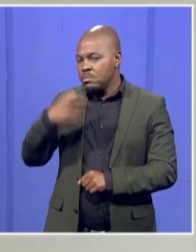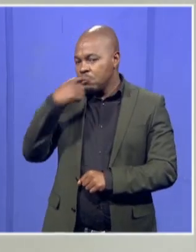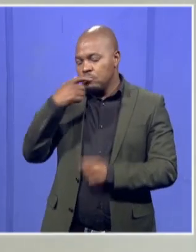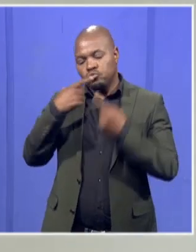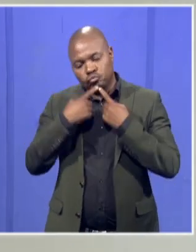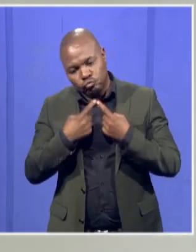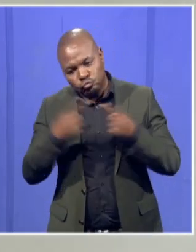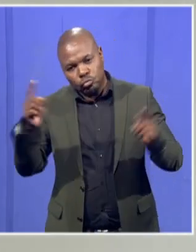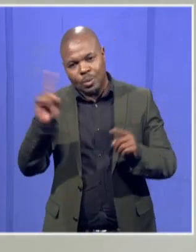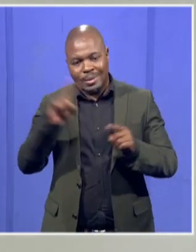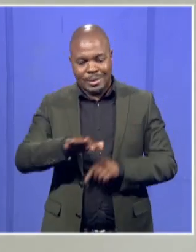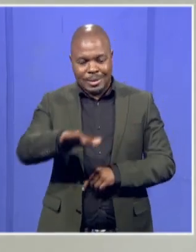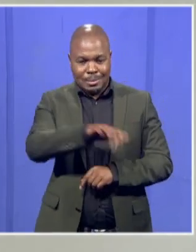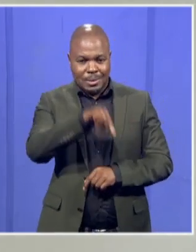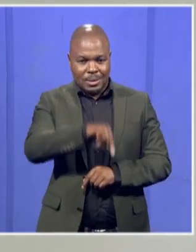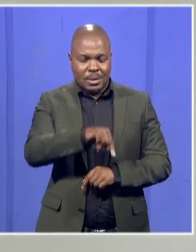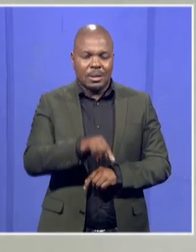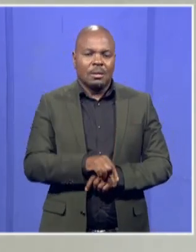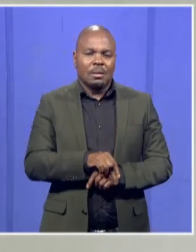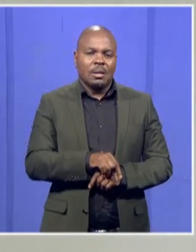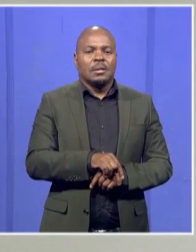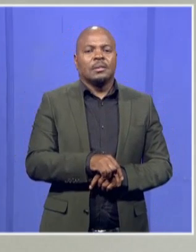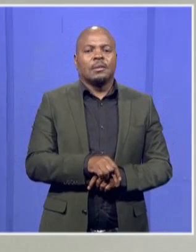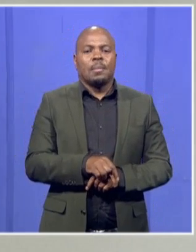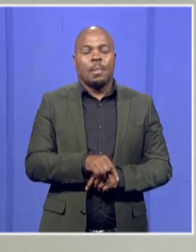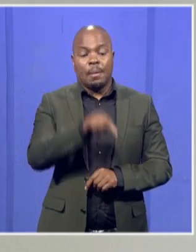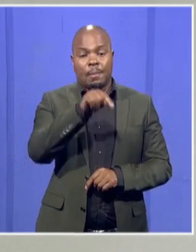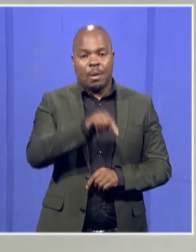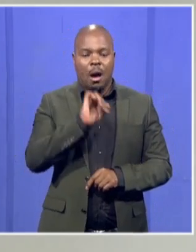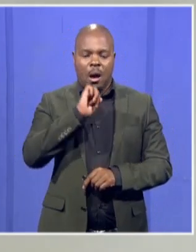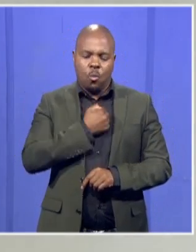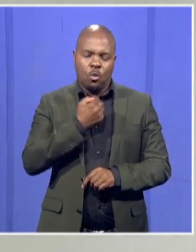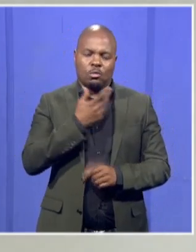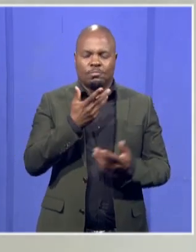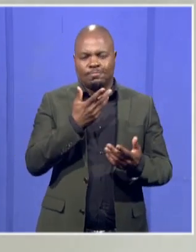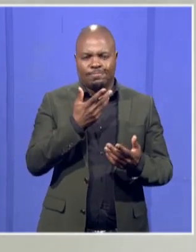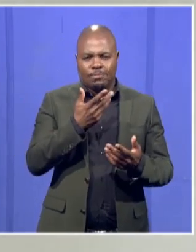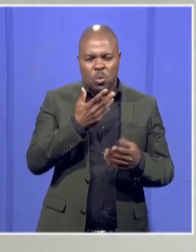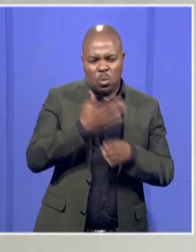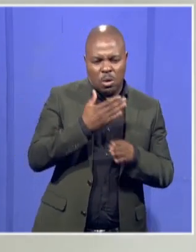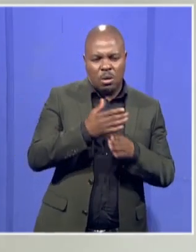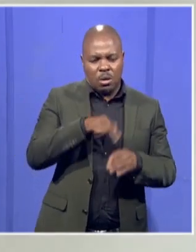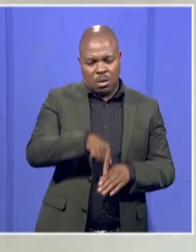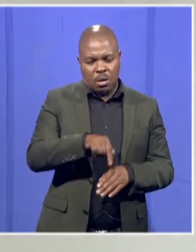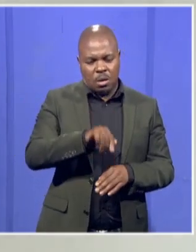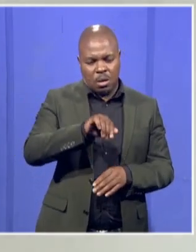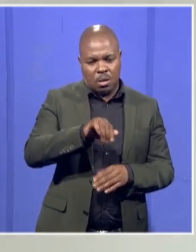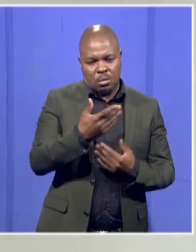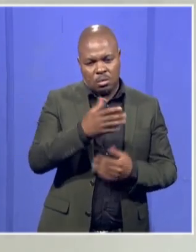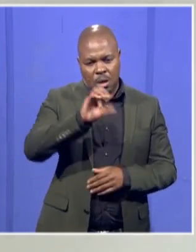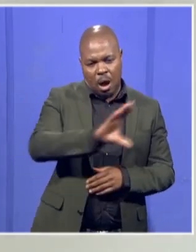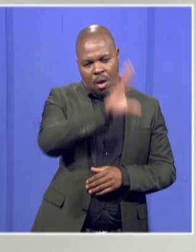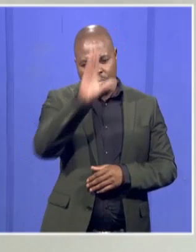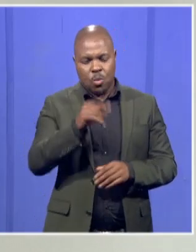this space of AfriGen and our efforts as a country, as a continent, to do the